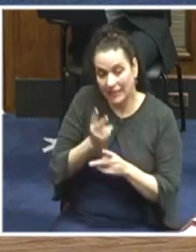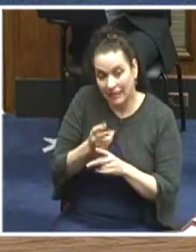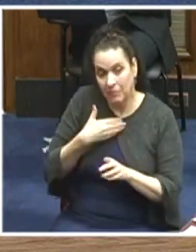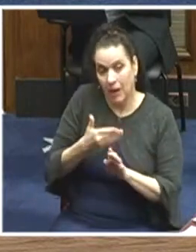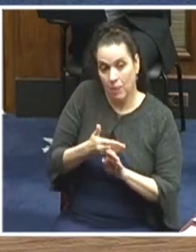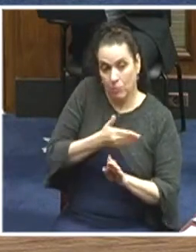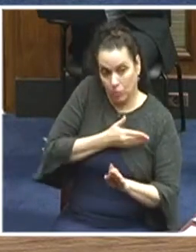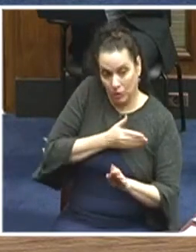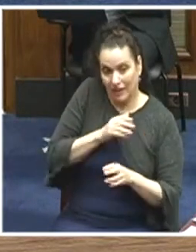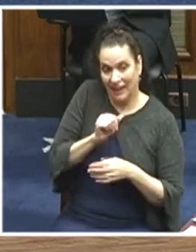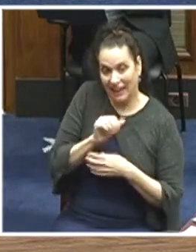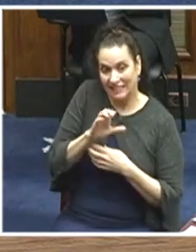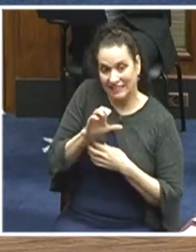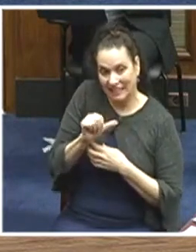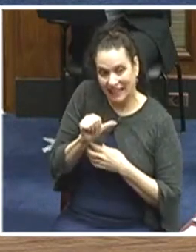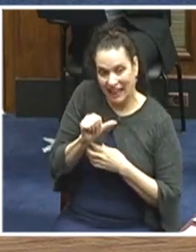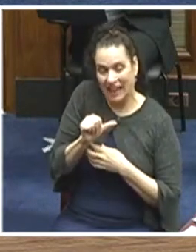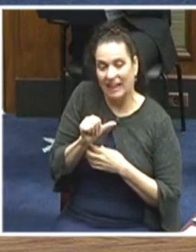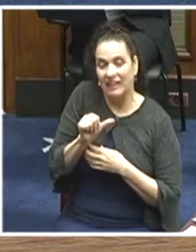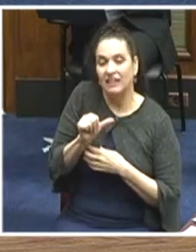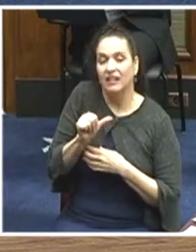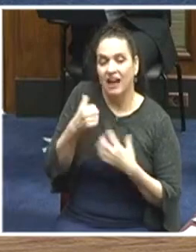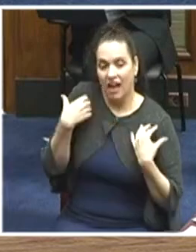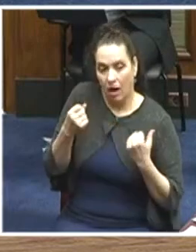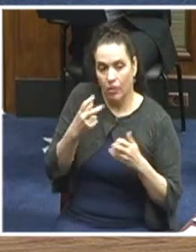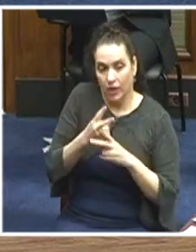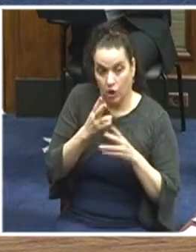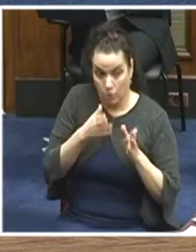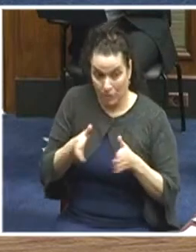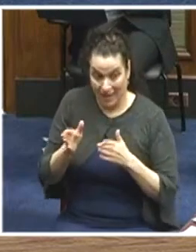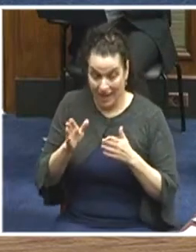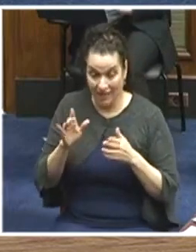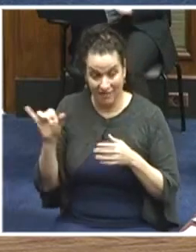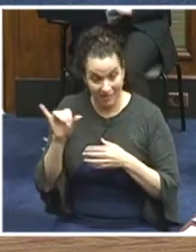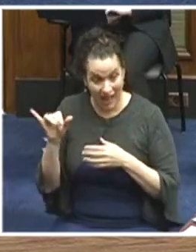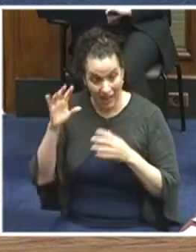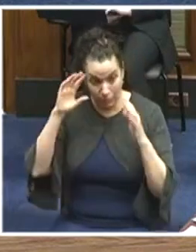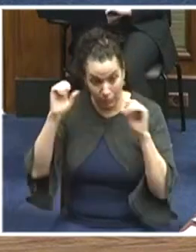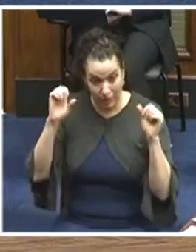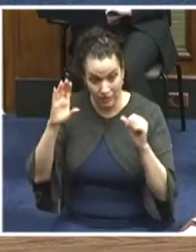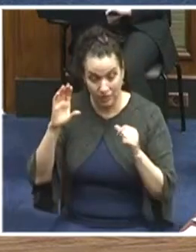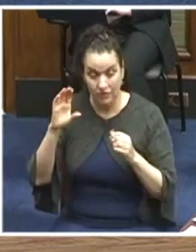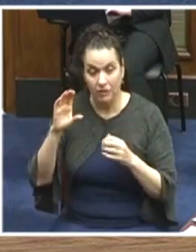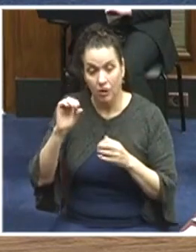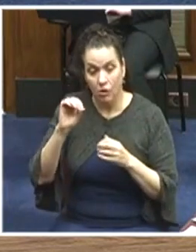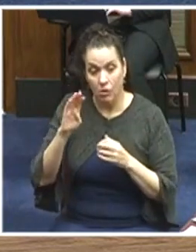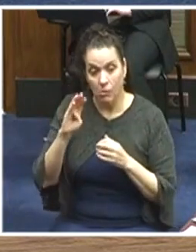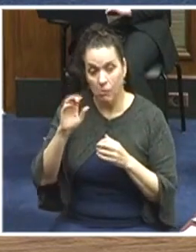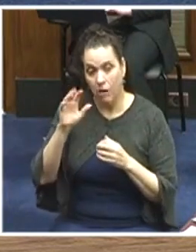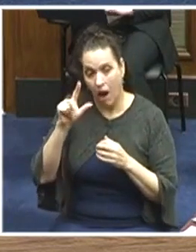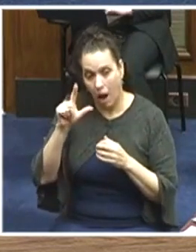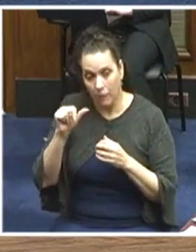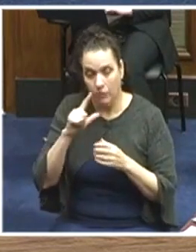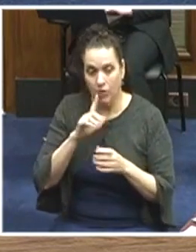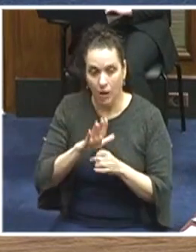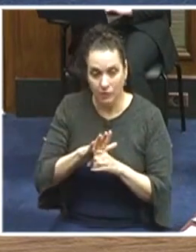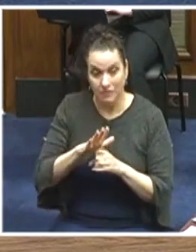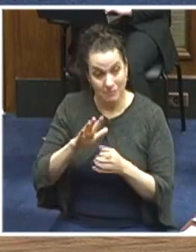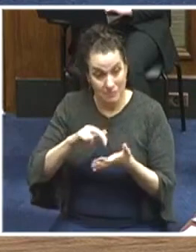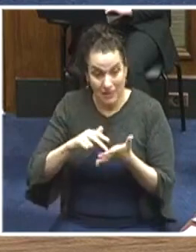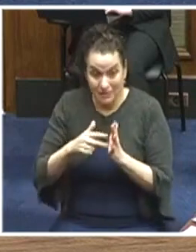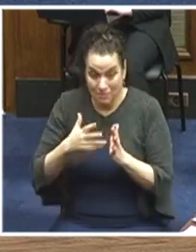Obama promised, things would be very different. My daughter today would have insured durable access to medical